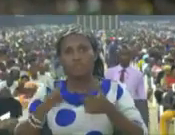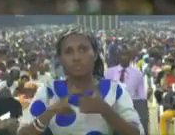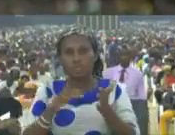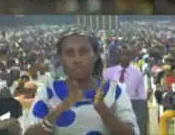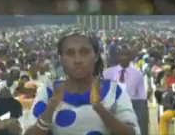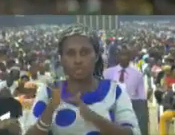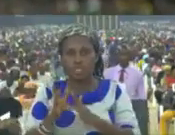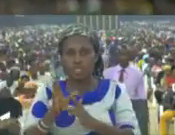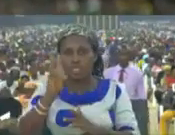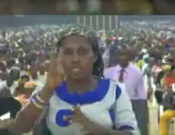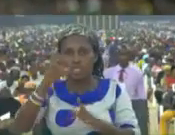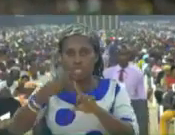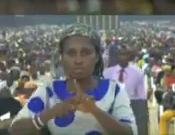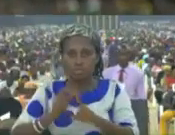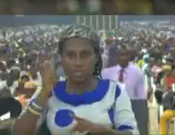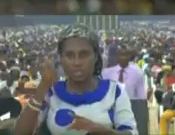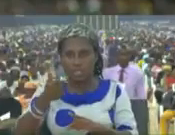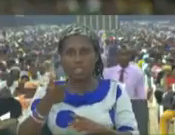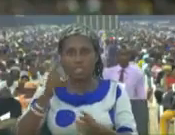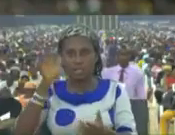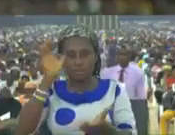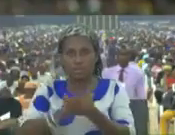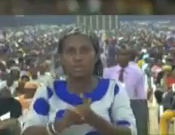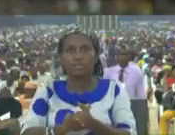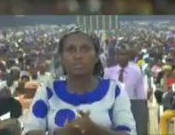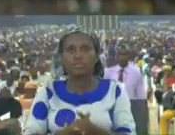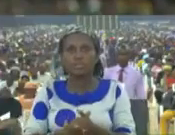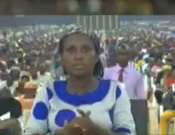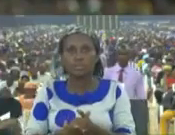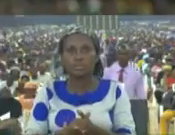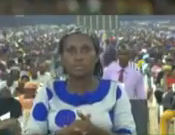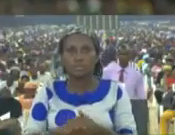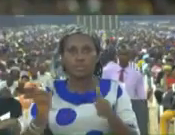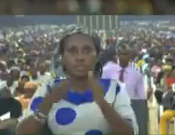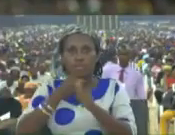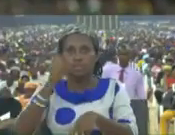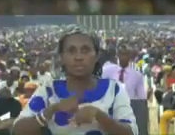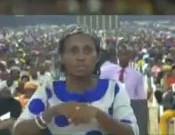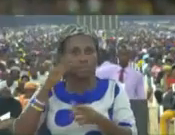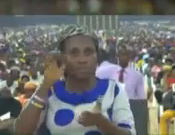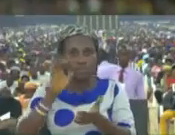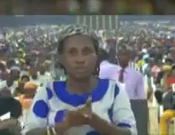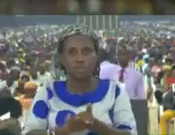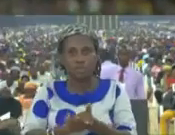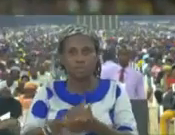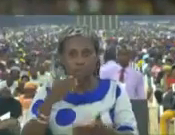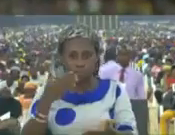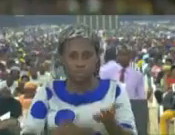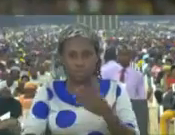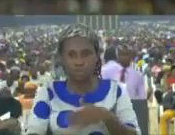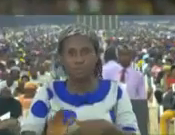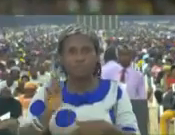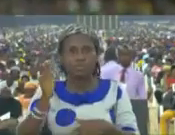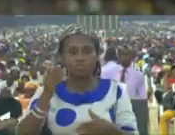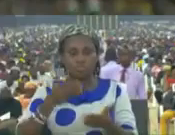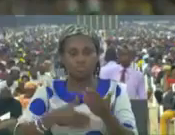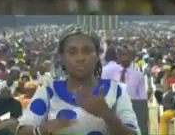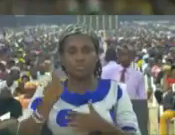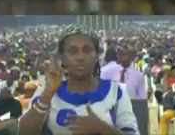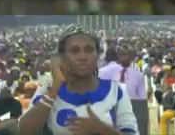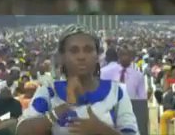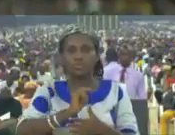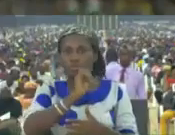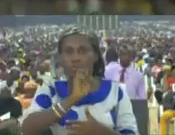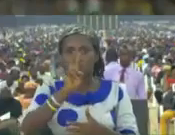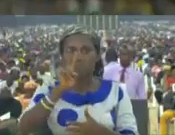6 months later, he got married. First time, the wife got pregnant, set of twins. 2 years